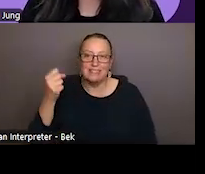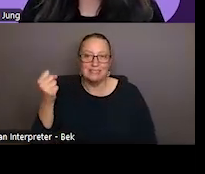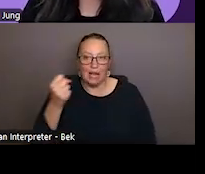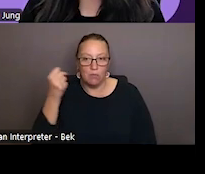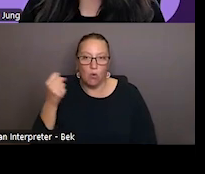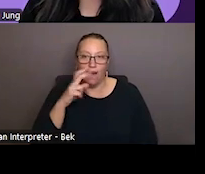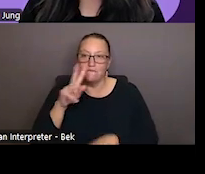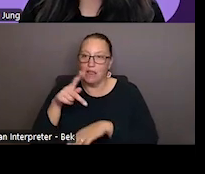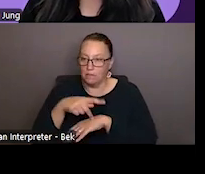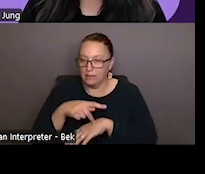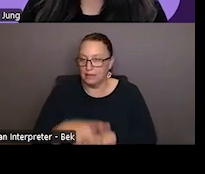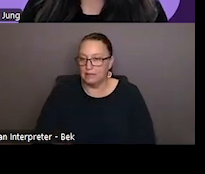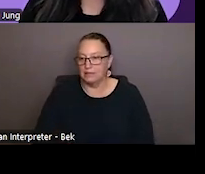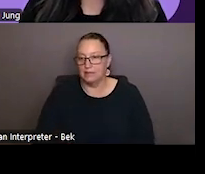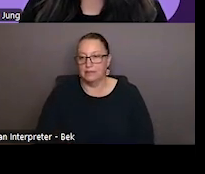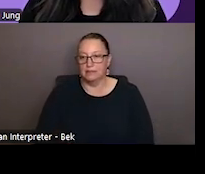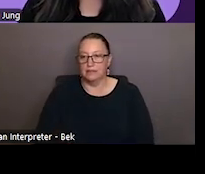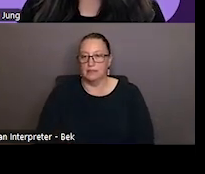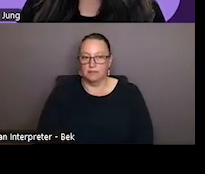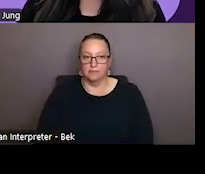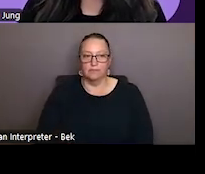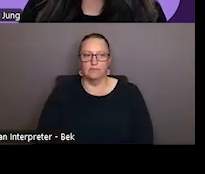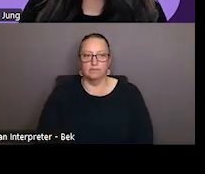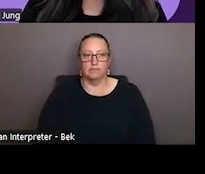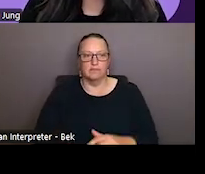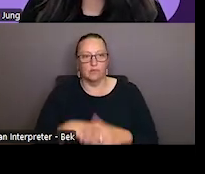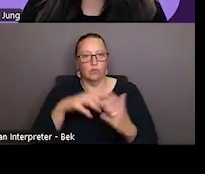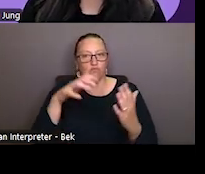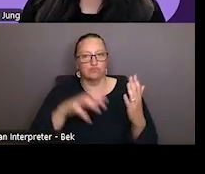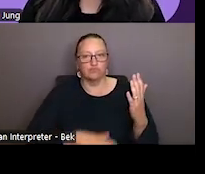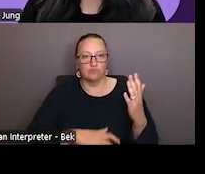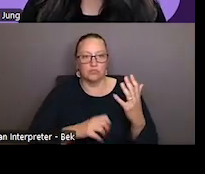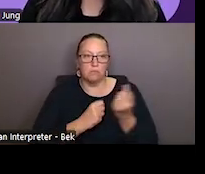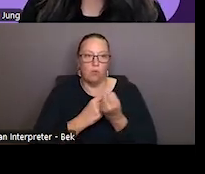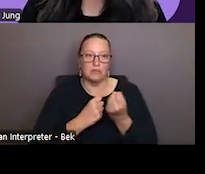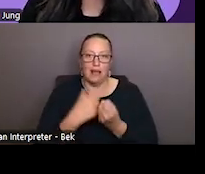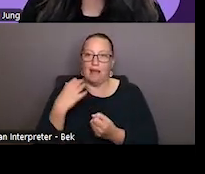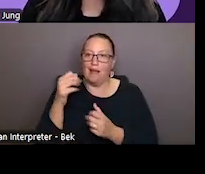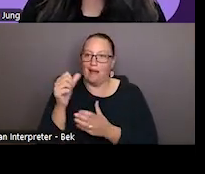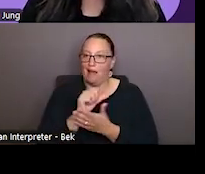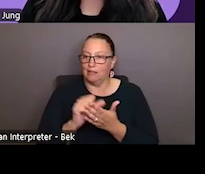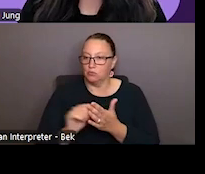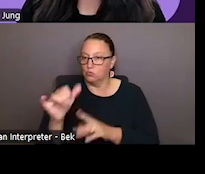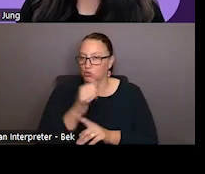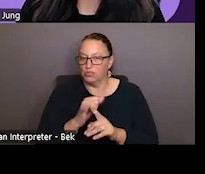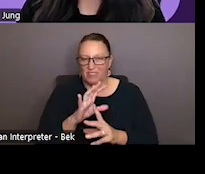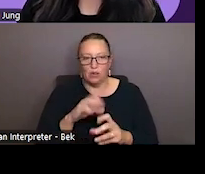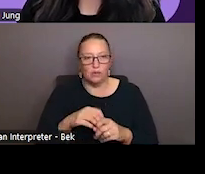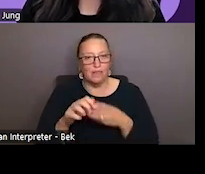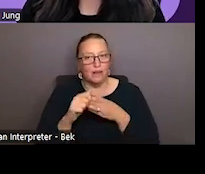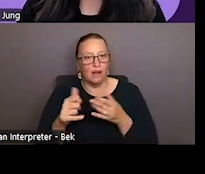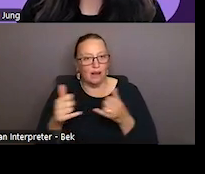Philippines. A full list of supported arts forms is also included in the guidelines, but